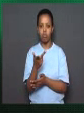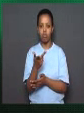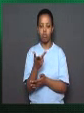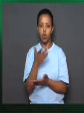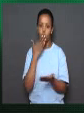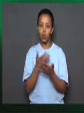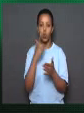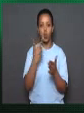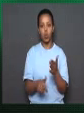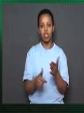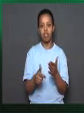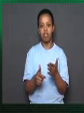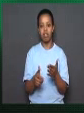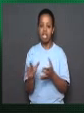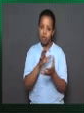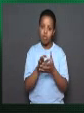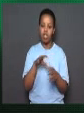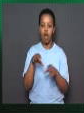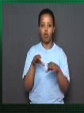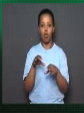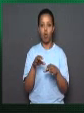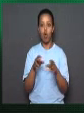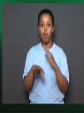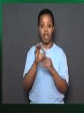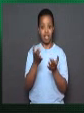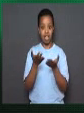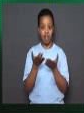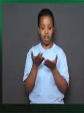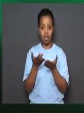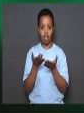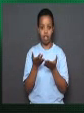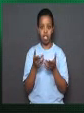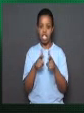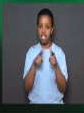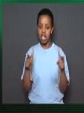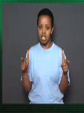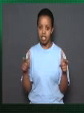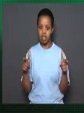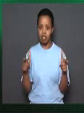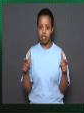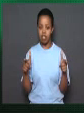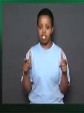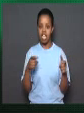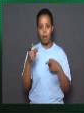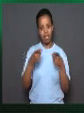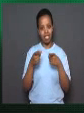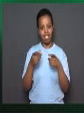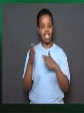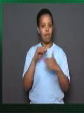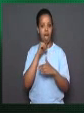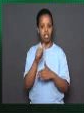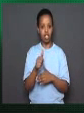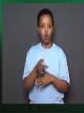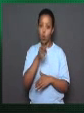three cattle breeds, he will get a breed of large, docile,